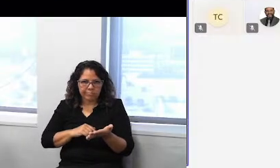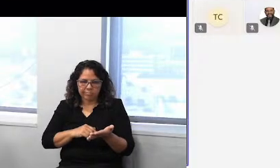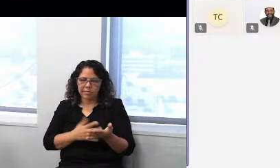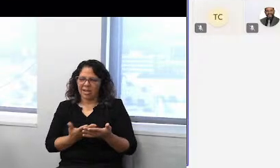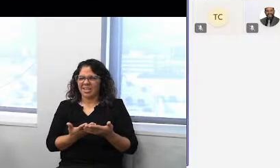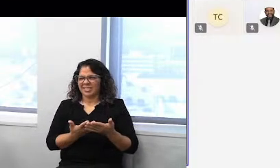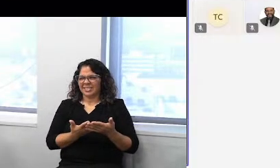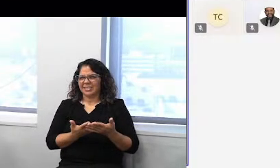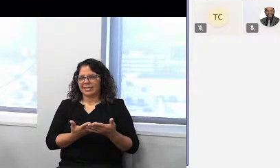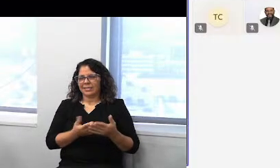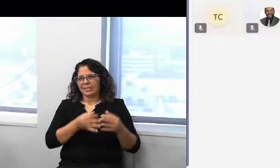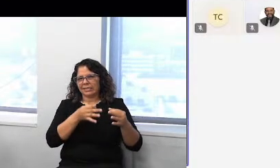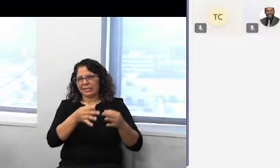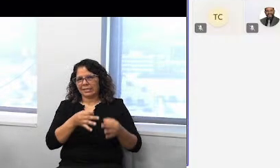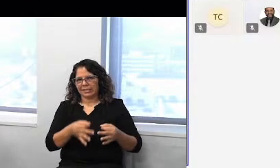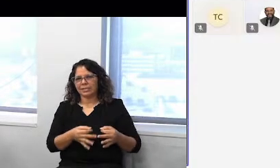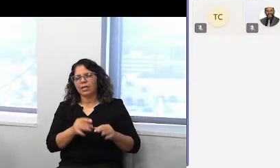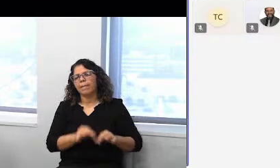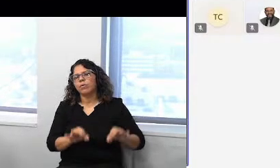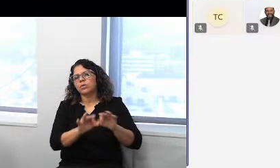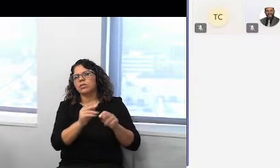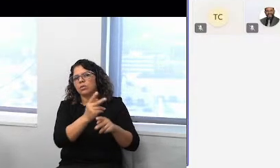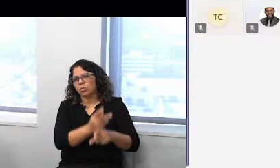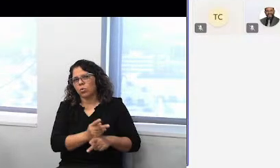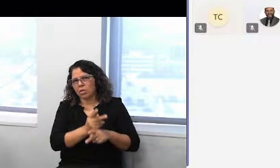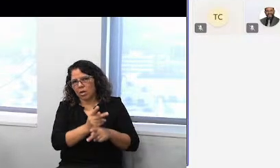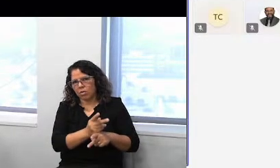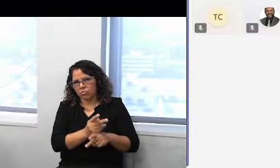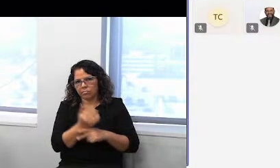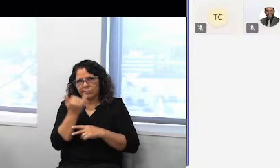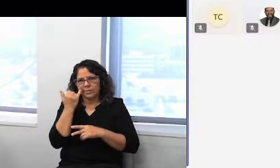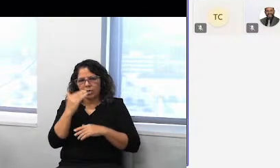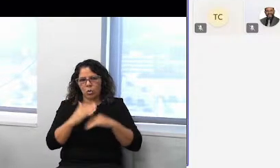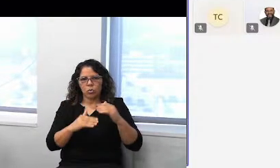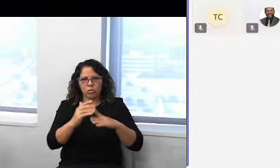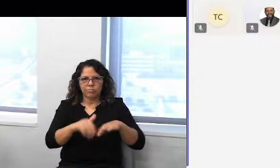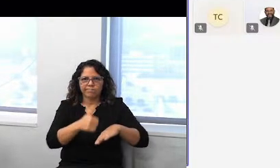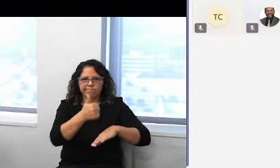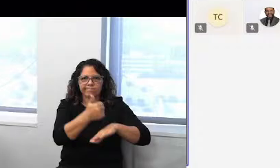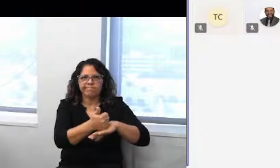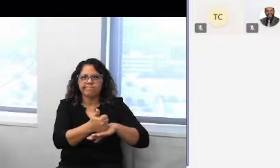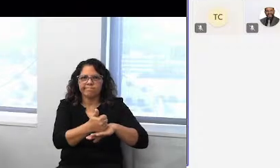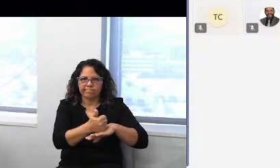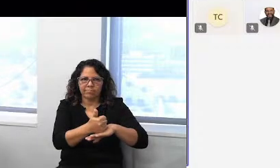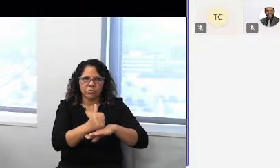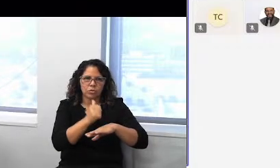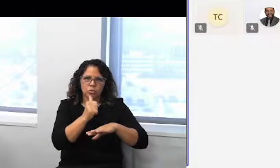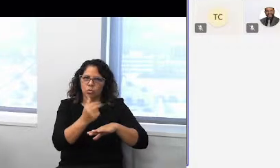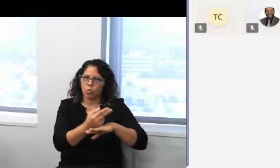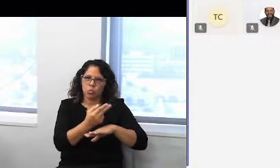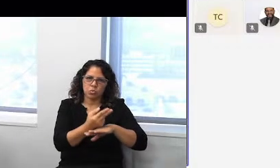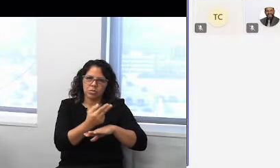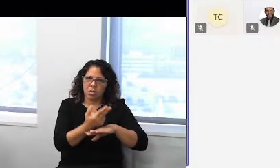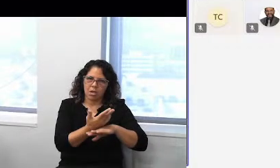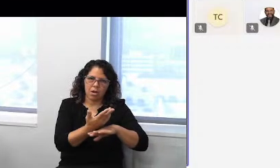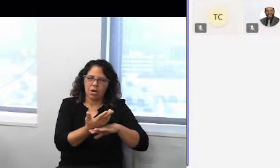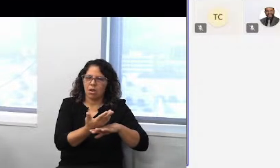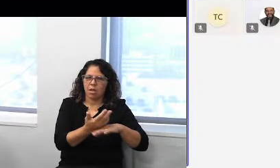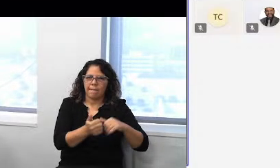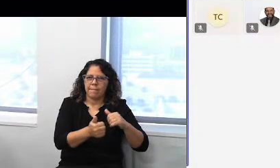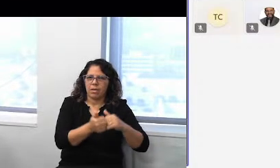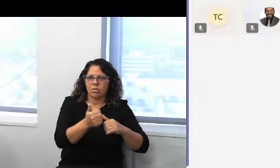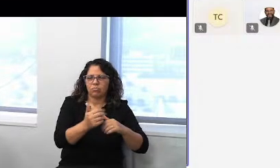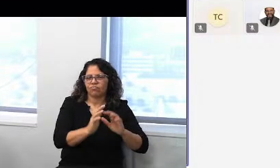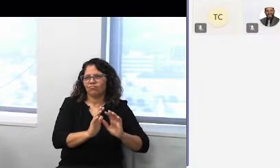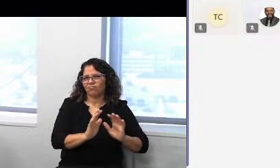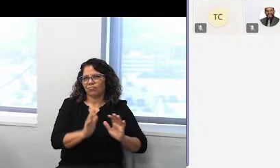careful building a facility that will be underutilized when you build it. We'd have to pay for something, get no